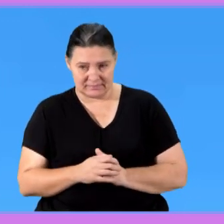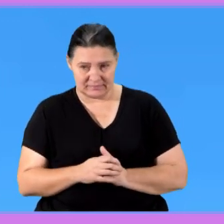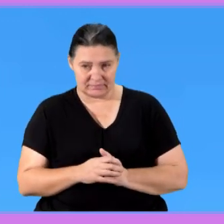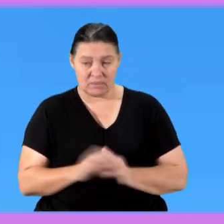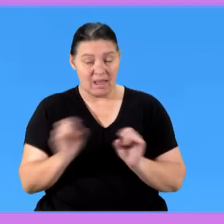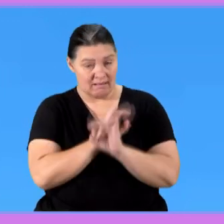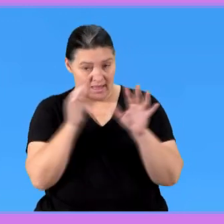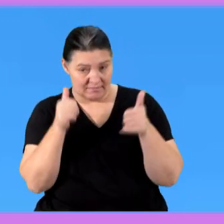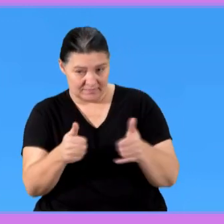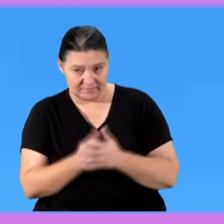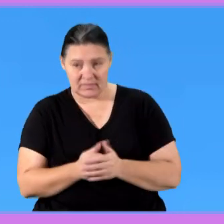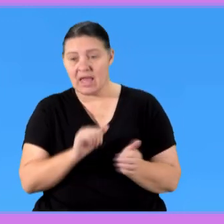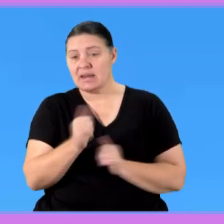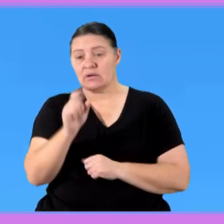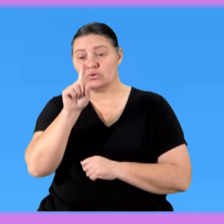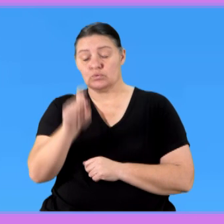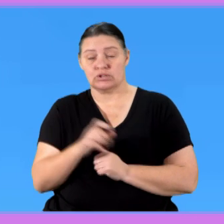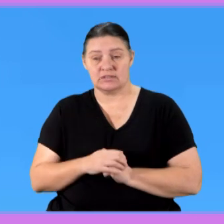clear. Our next question.